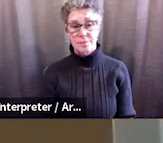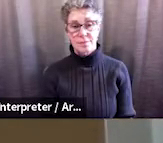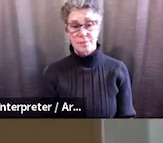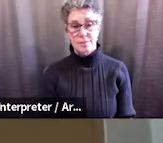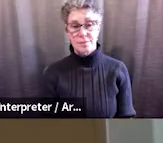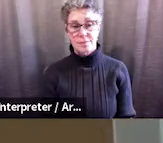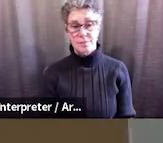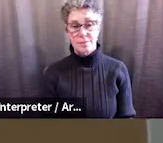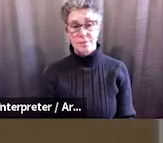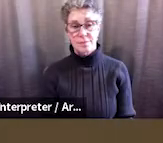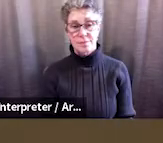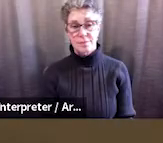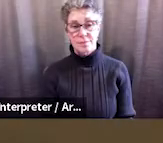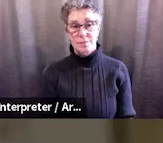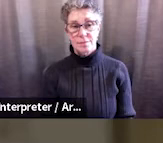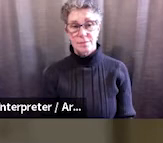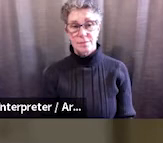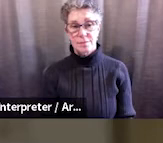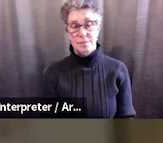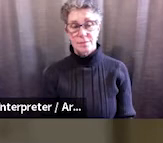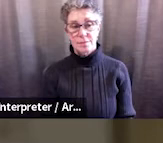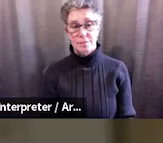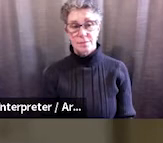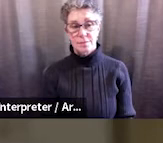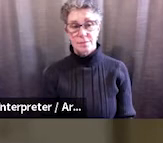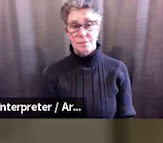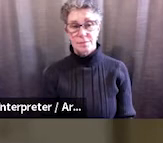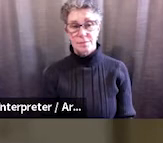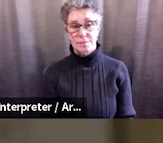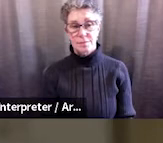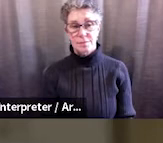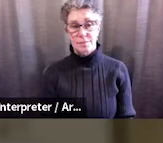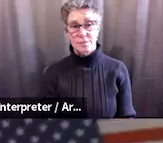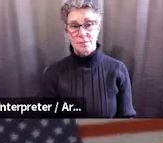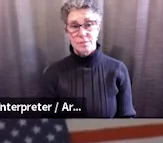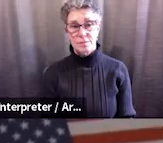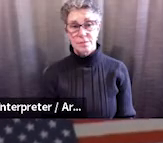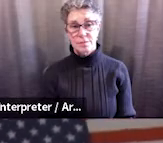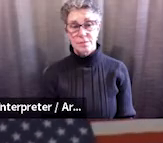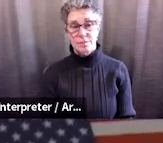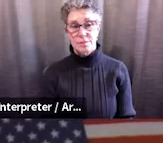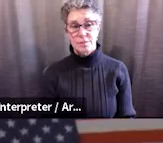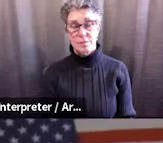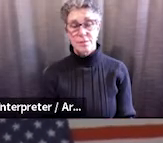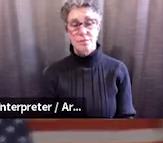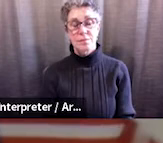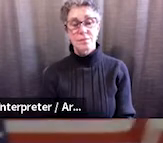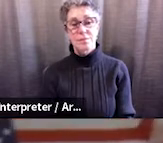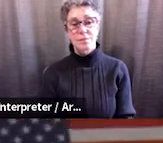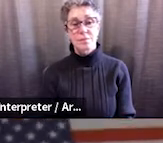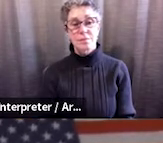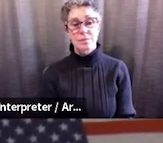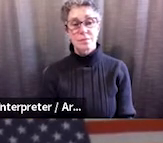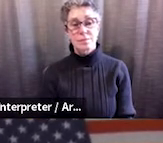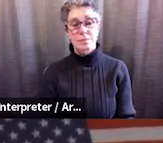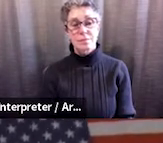He gets frustrated a lot because what he has in his head is hard for it to come out of his mouth. How many men were killed at Gettysburg?